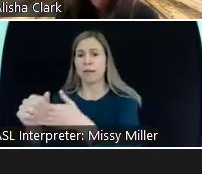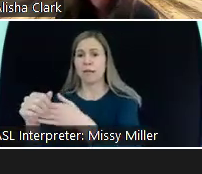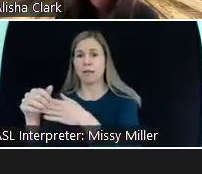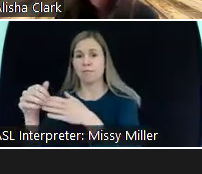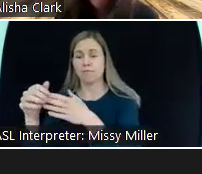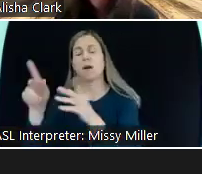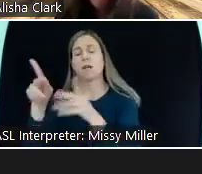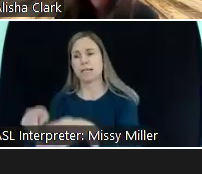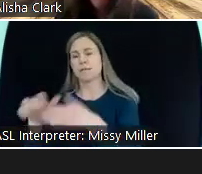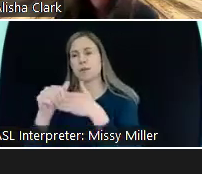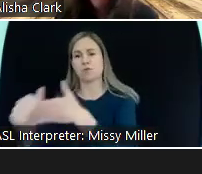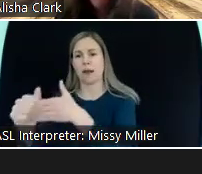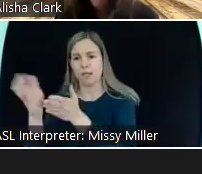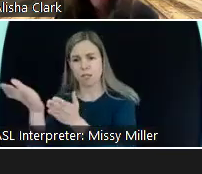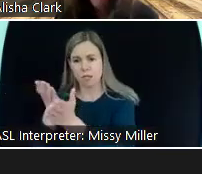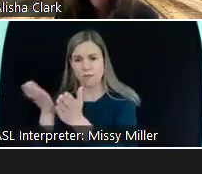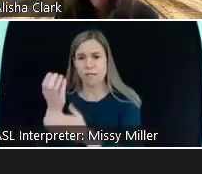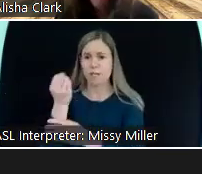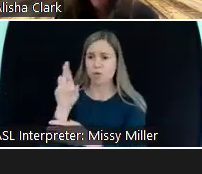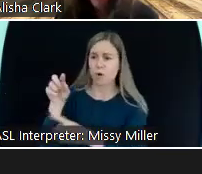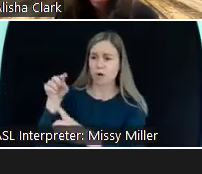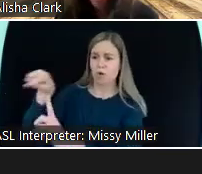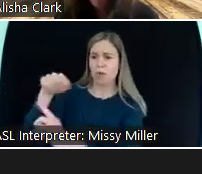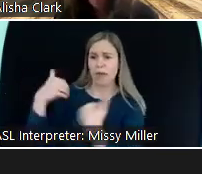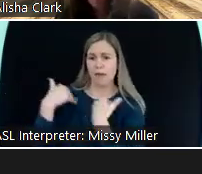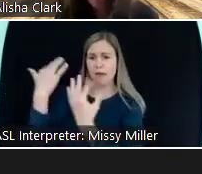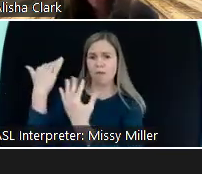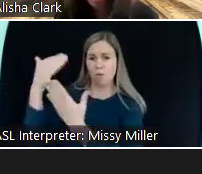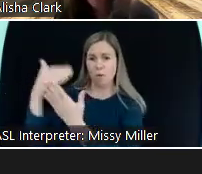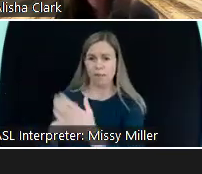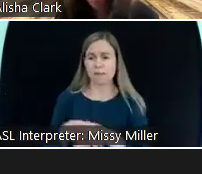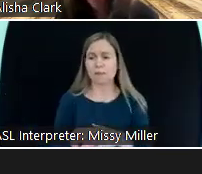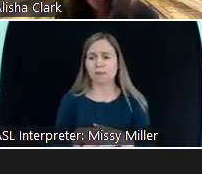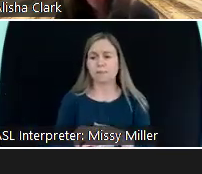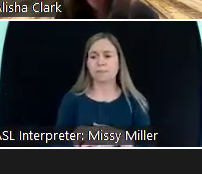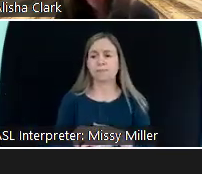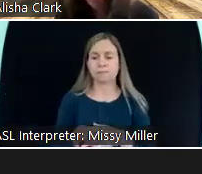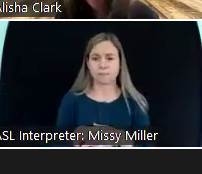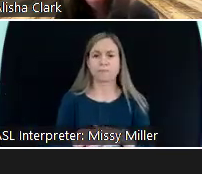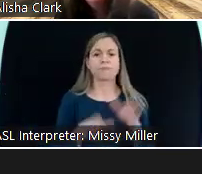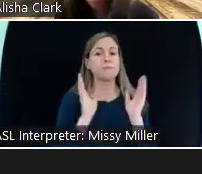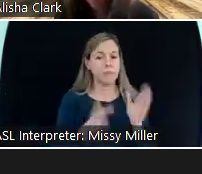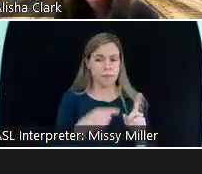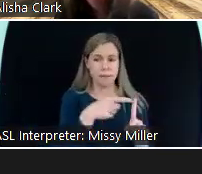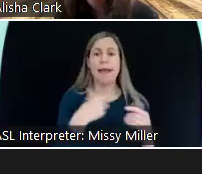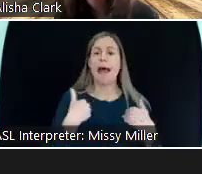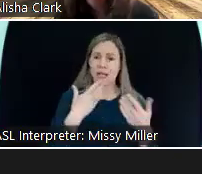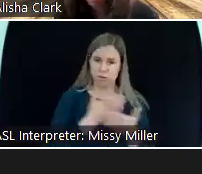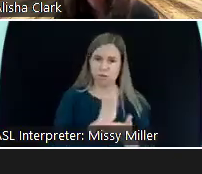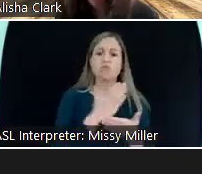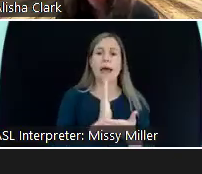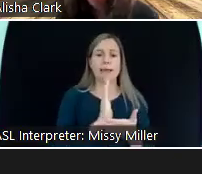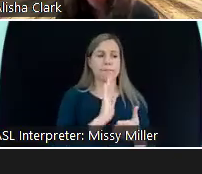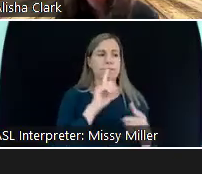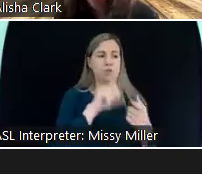wait list for participant-directed services? So an individual has the right to transition.